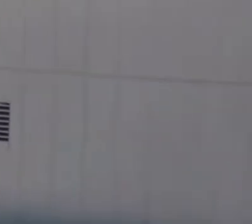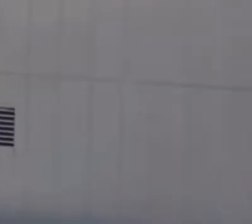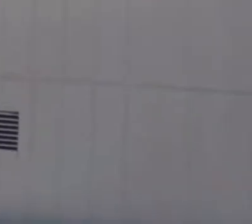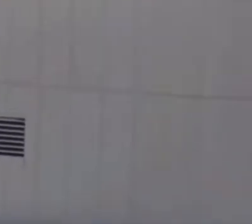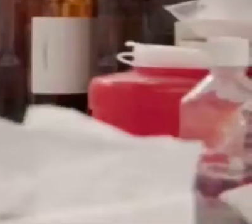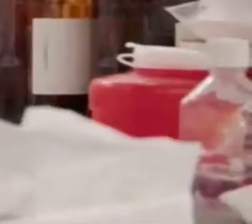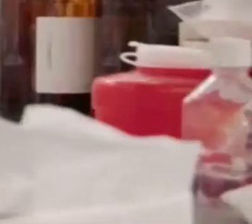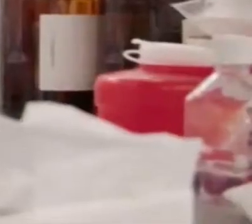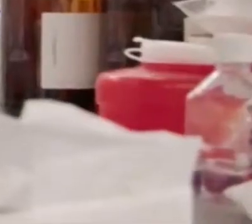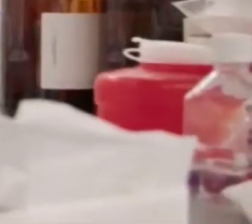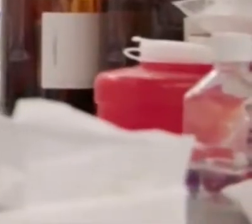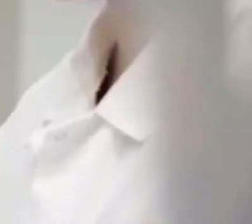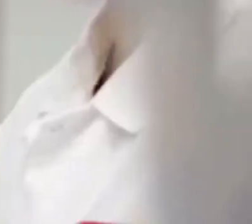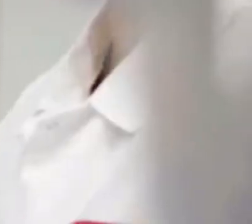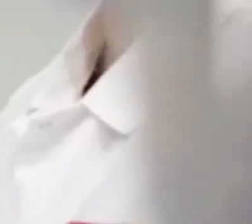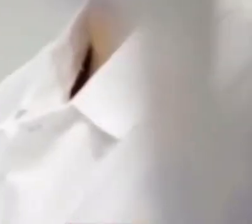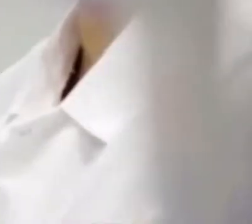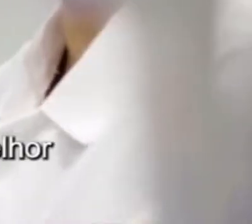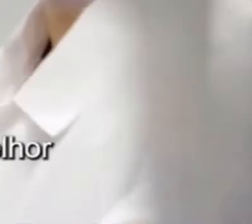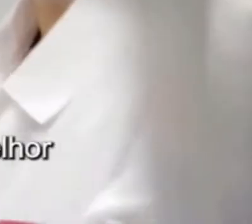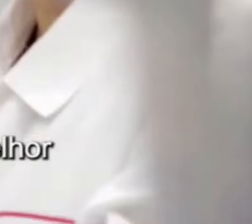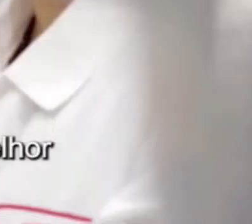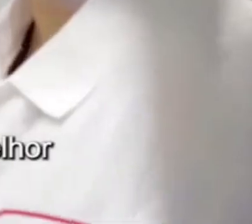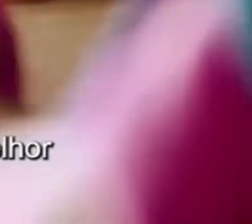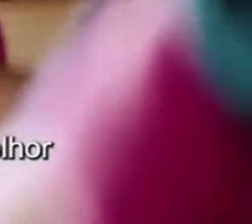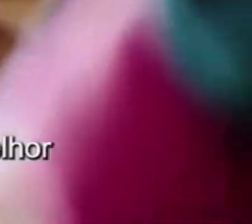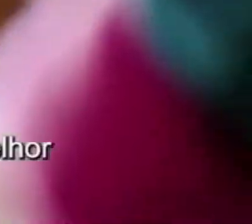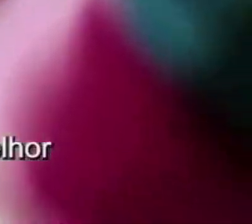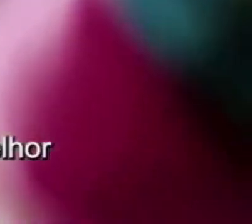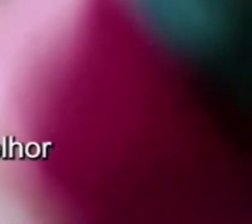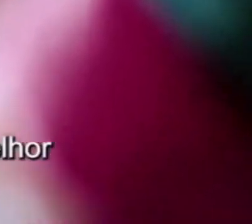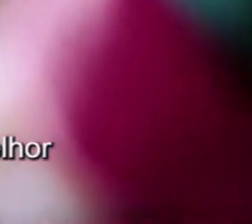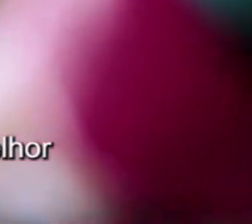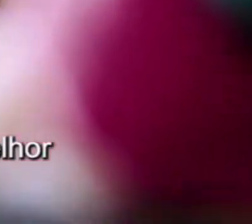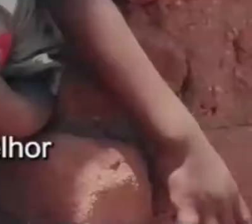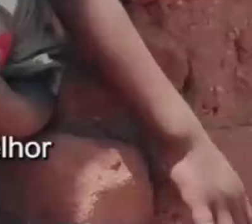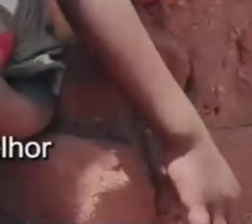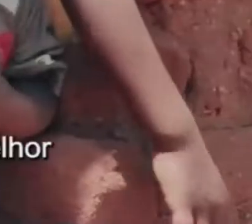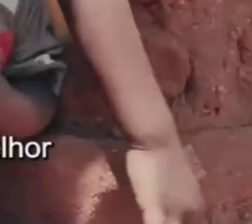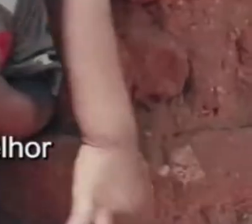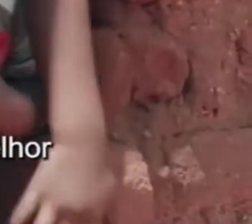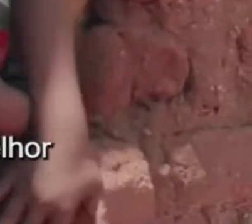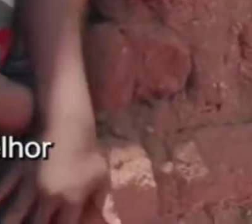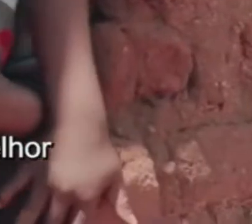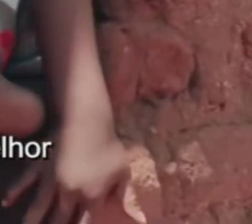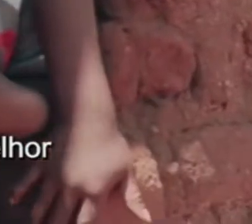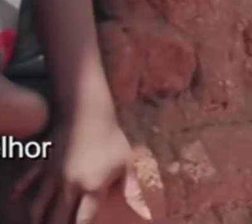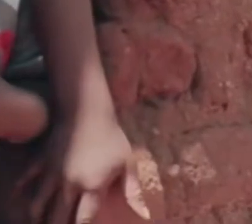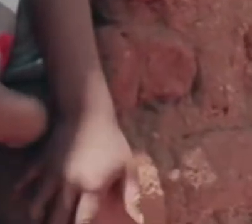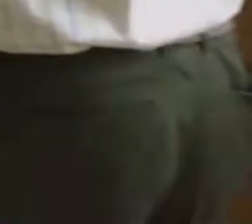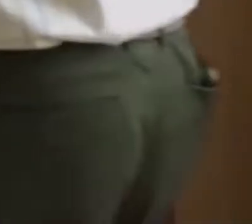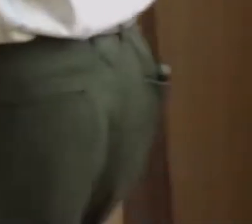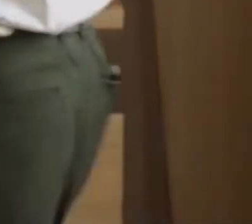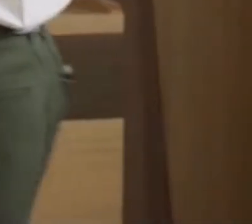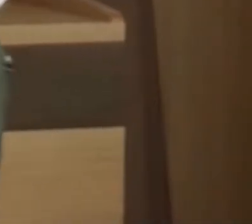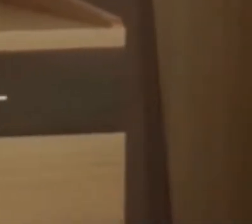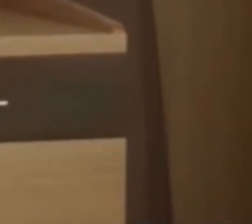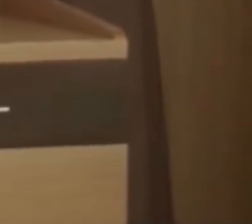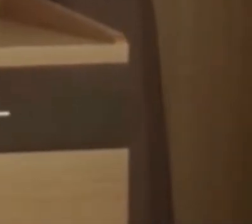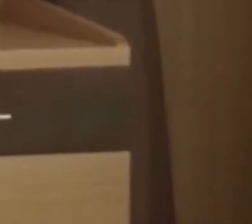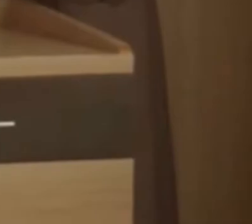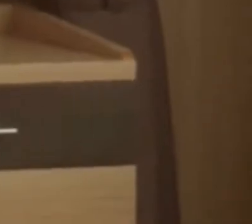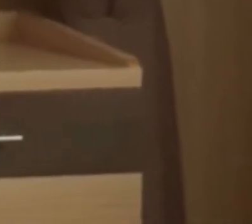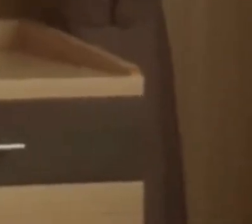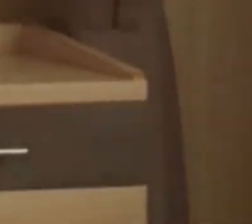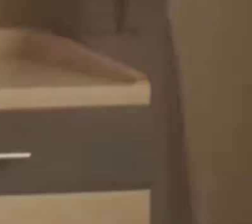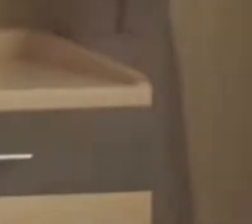with 50,000 employees, all continuing to strive for better health for people and a brighter